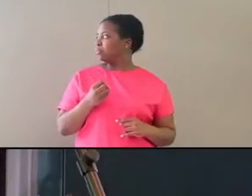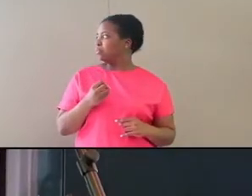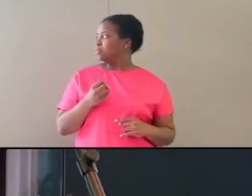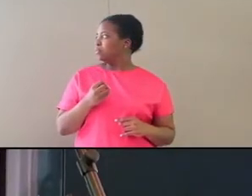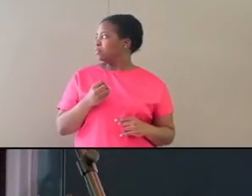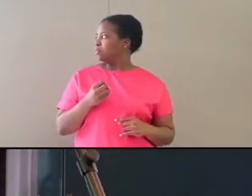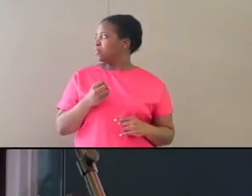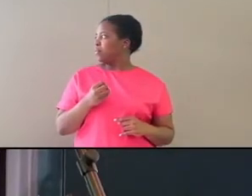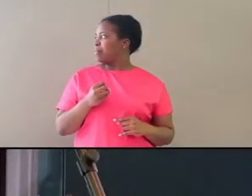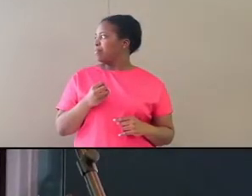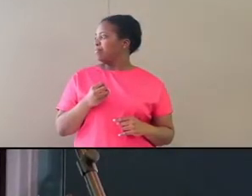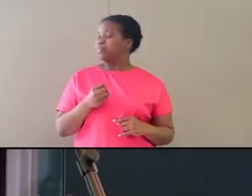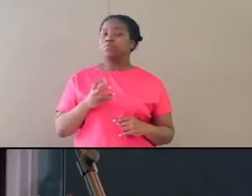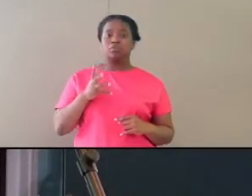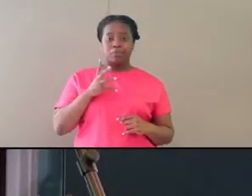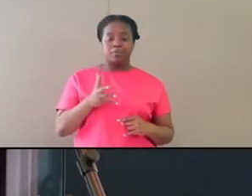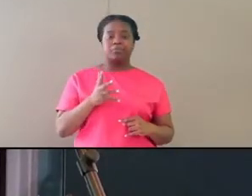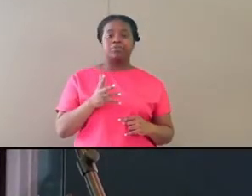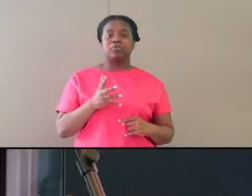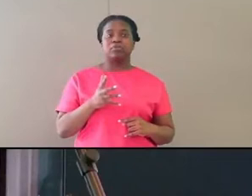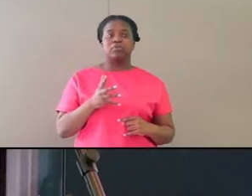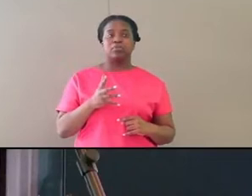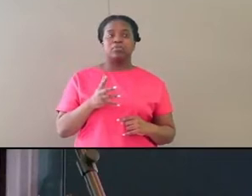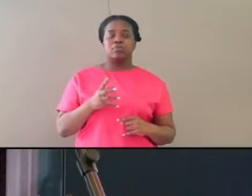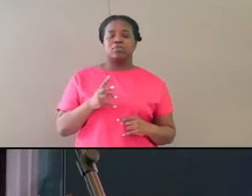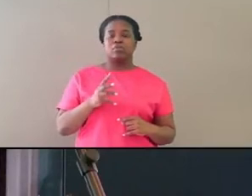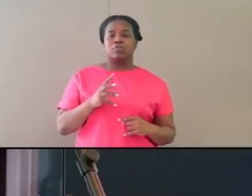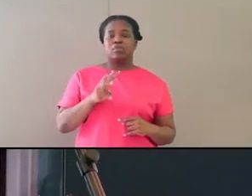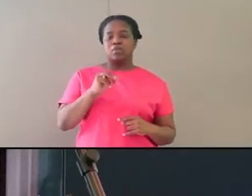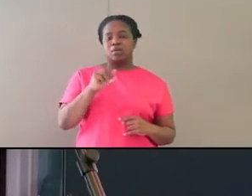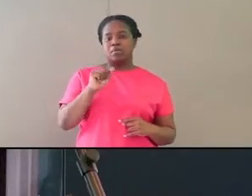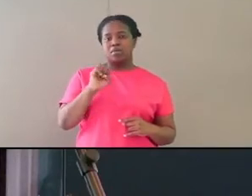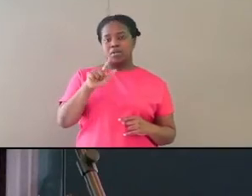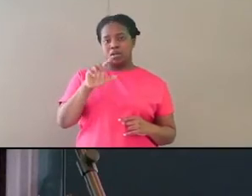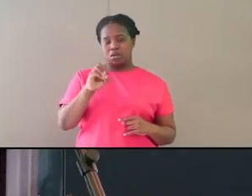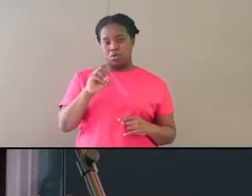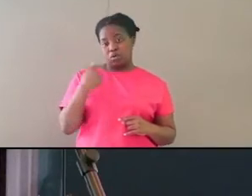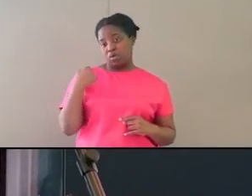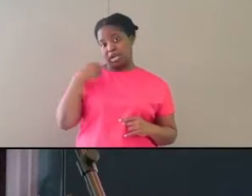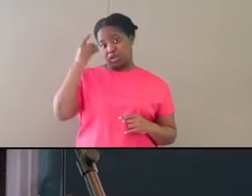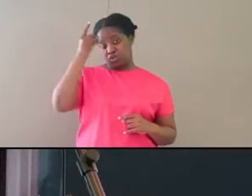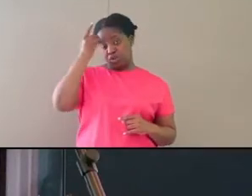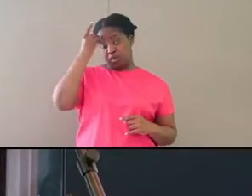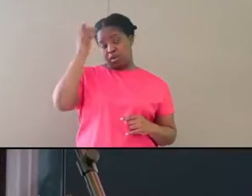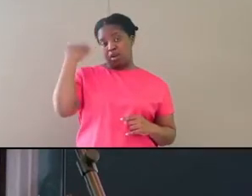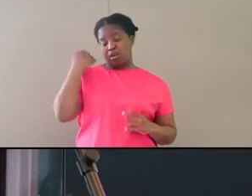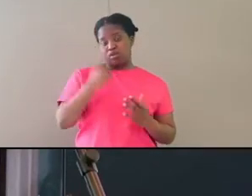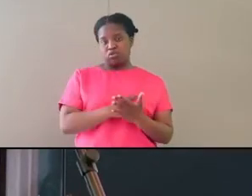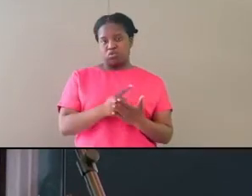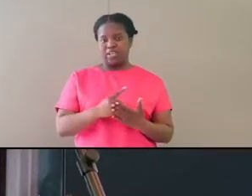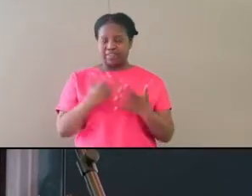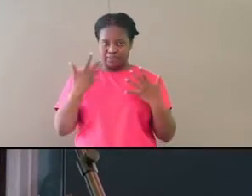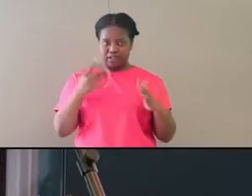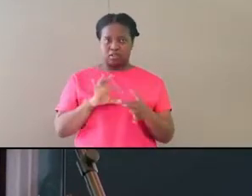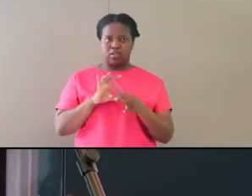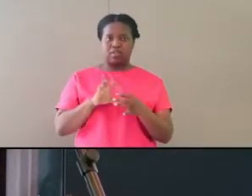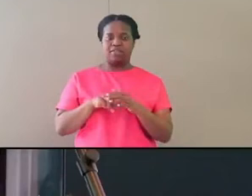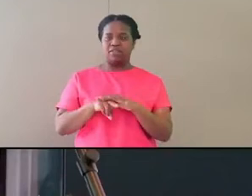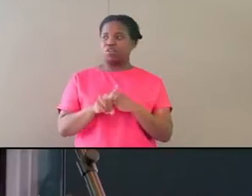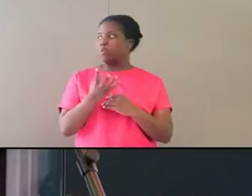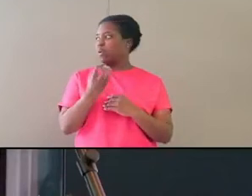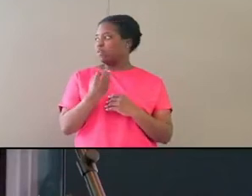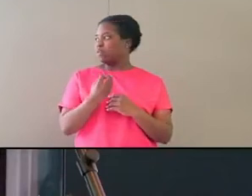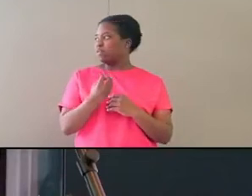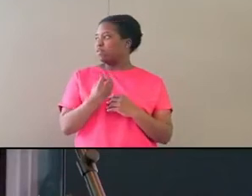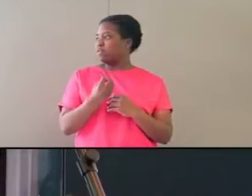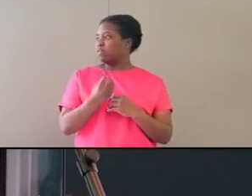yes I do want to acknowledge that Marcelo actually we were with him in Dublin for the BRICS meeting last week and he committed to do a video a